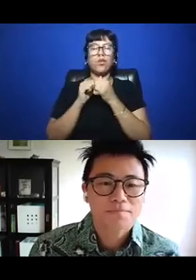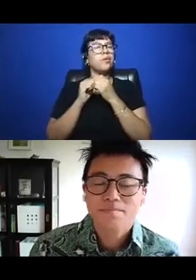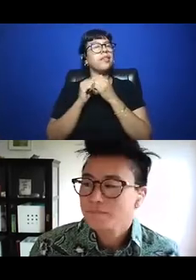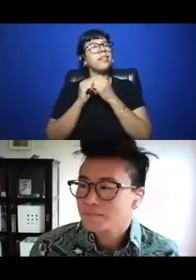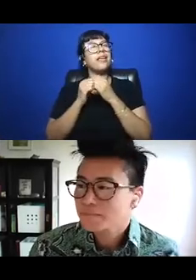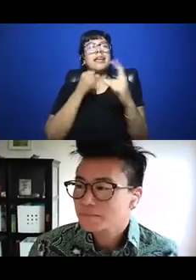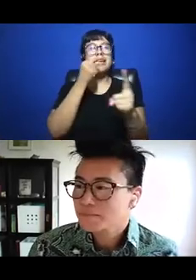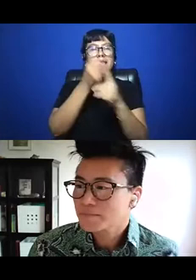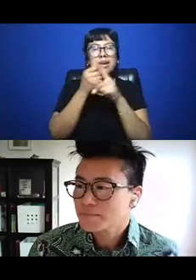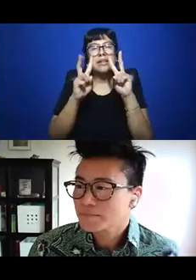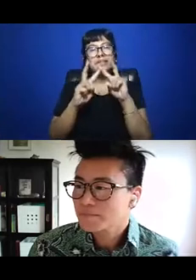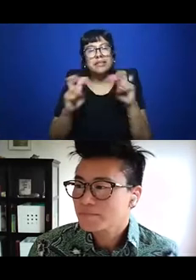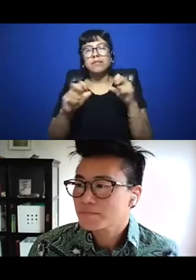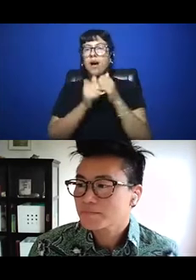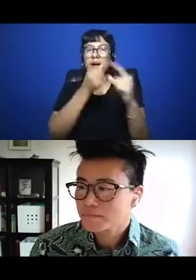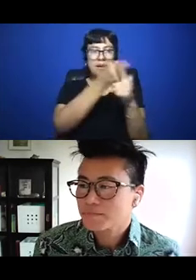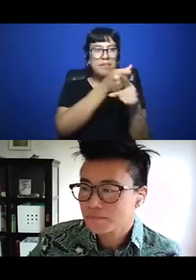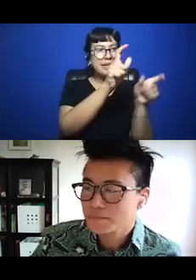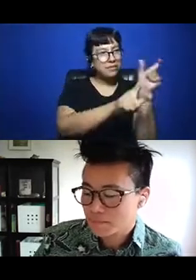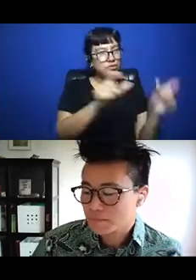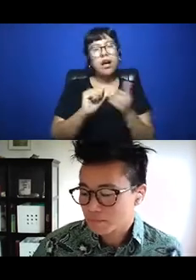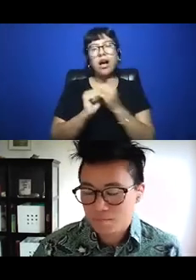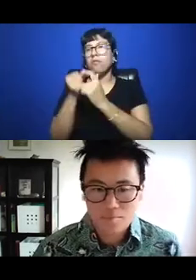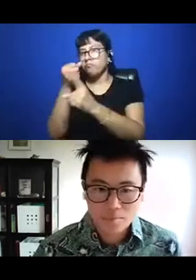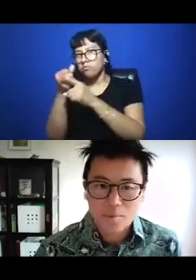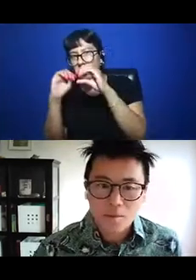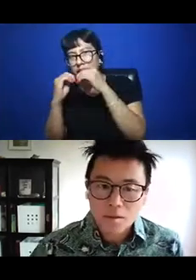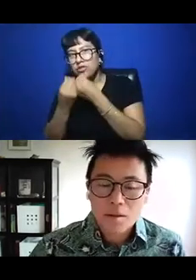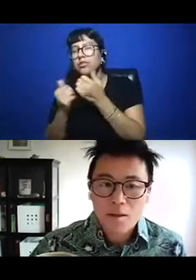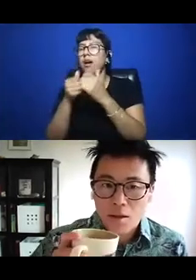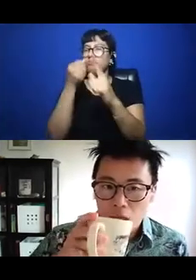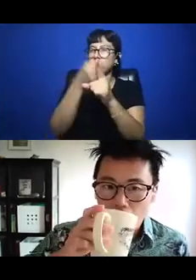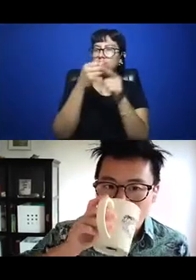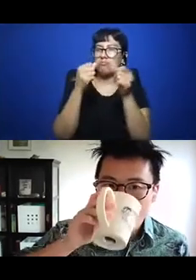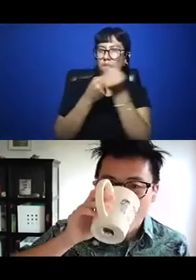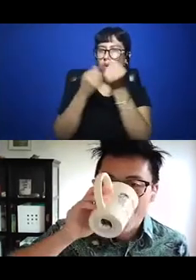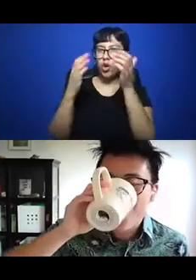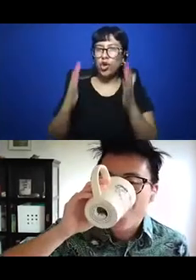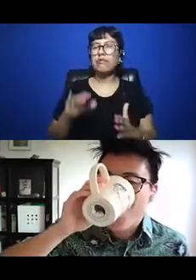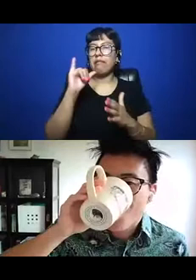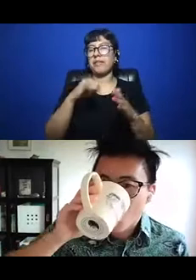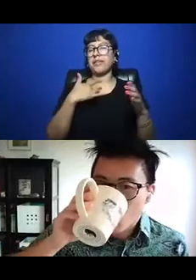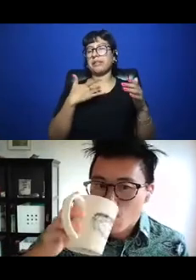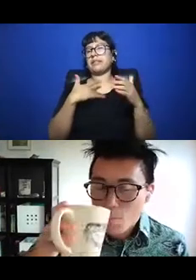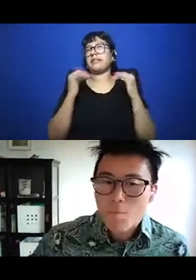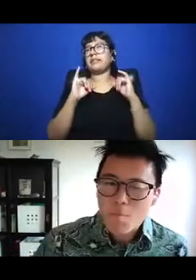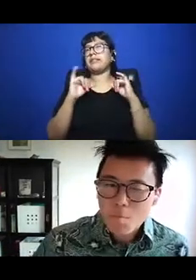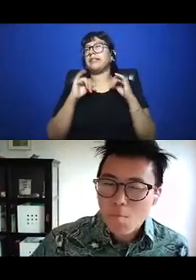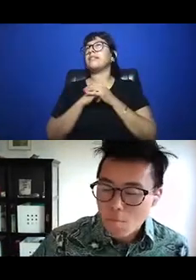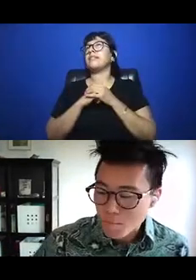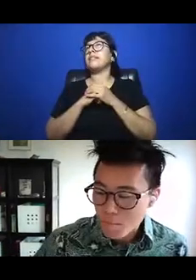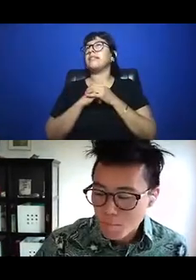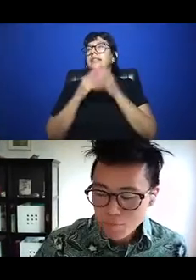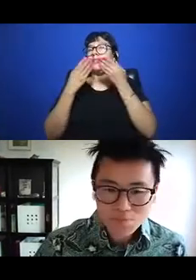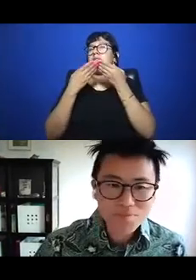assessment on like individuals, organizations, supporters, since it's kind of a broad, like it's very